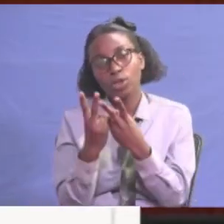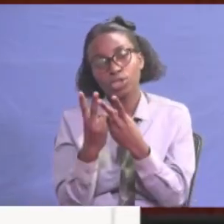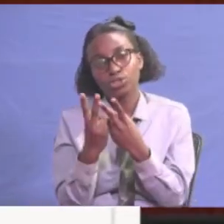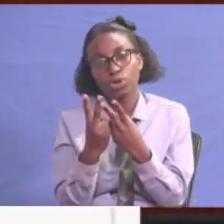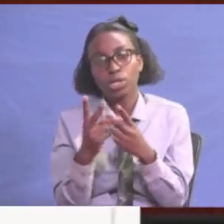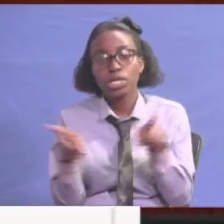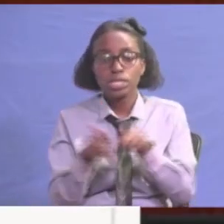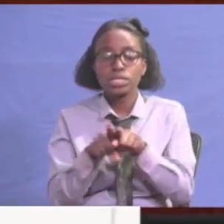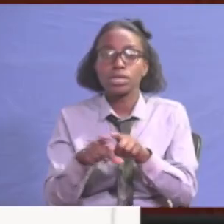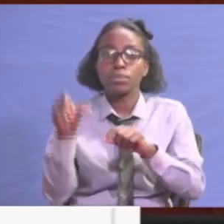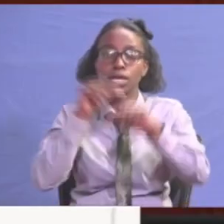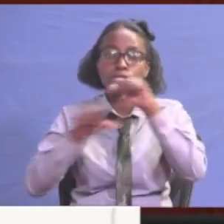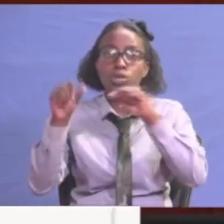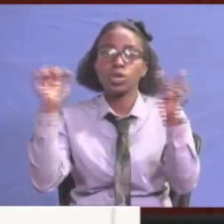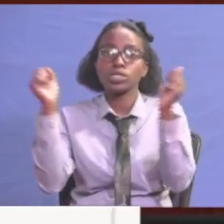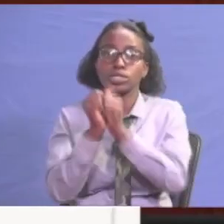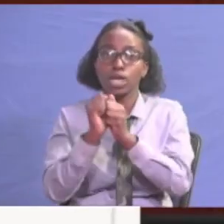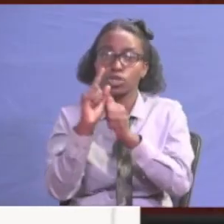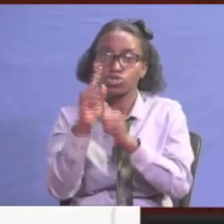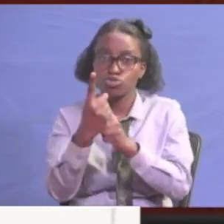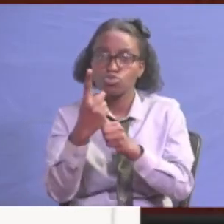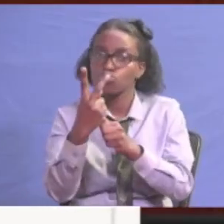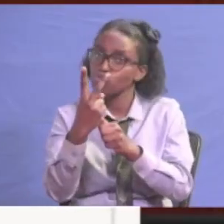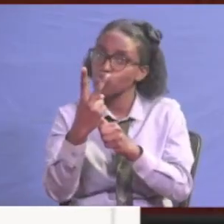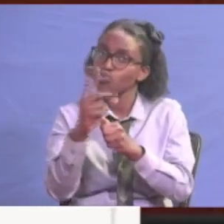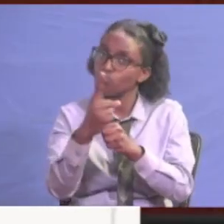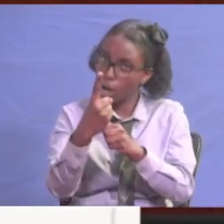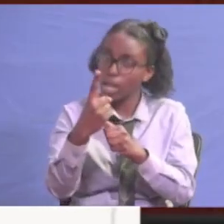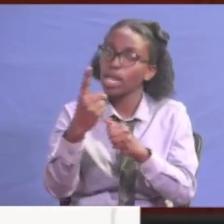has grossly violated Articles 10-1A,